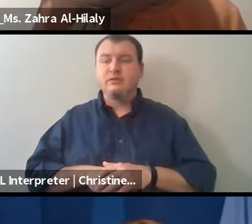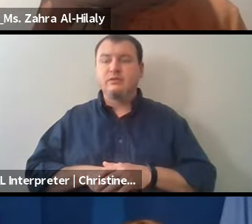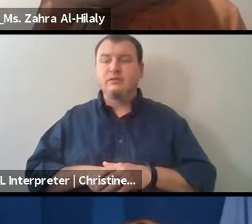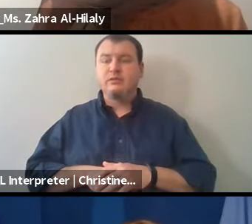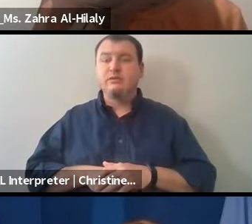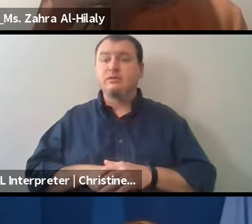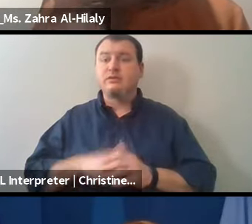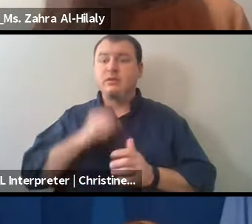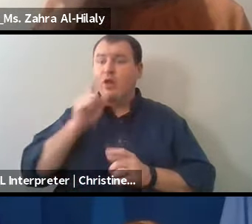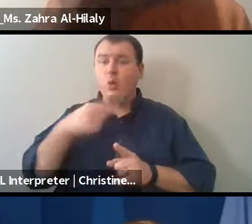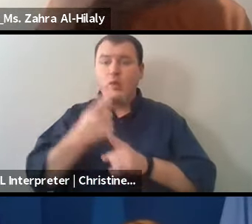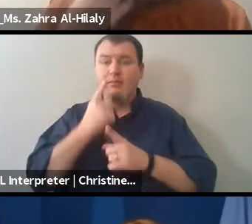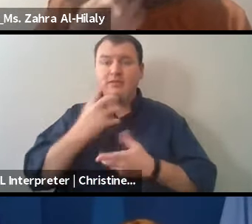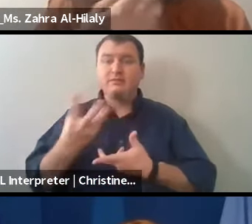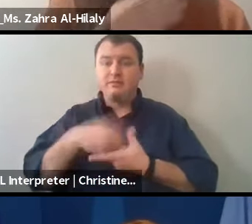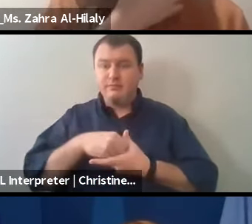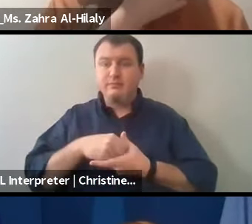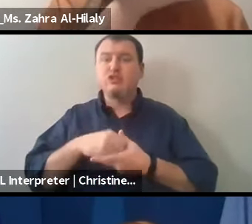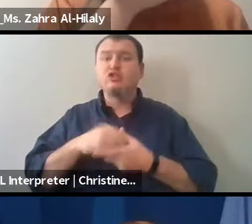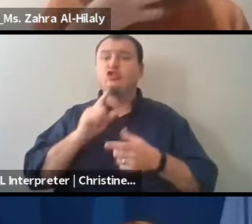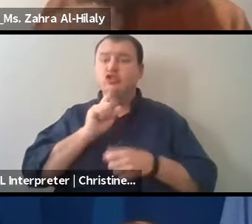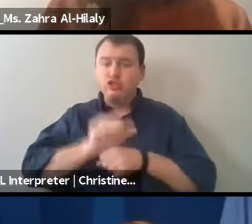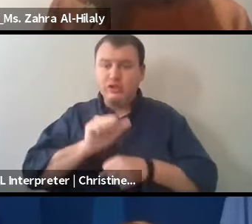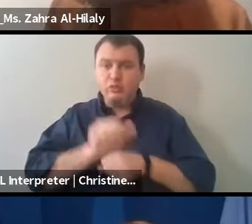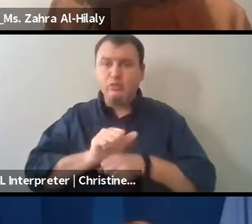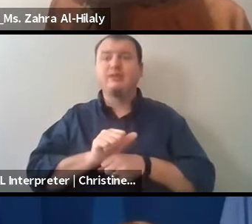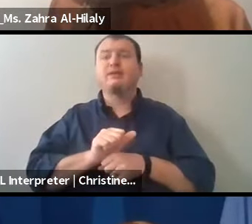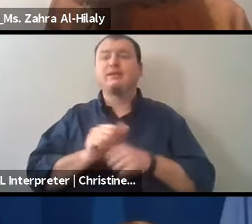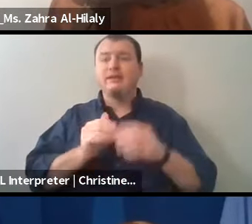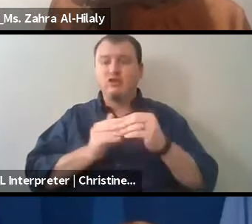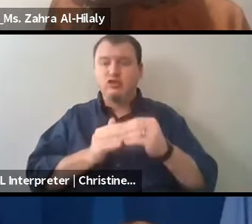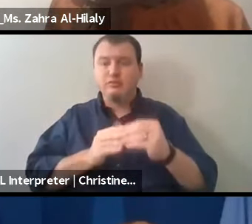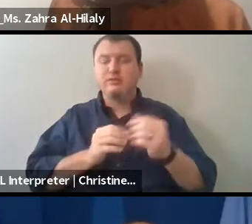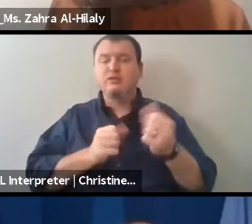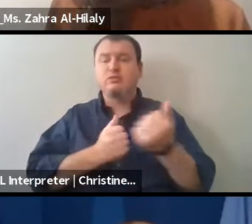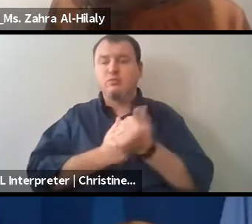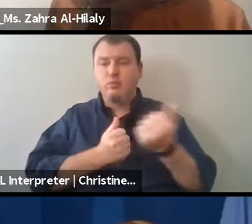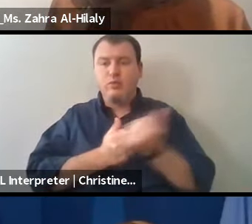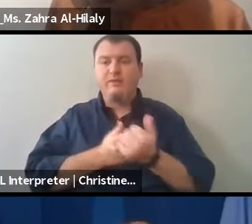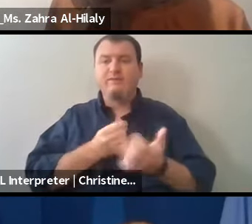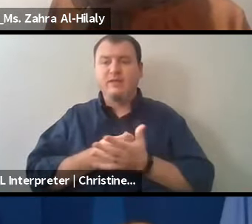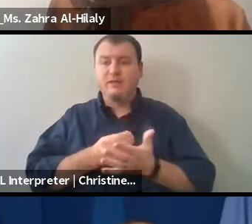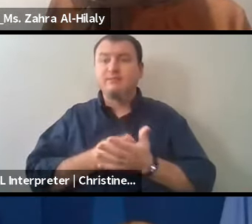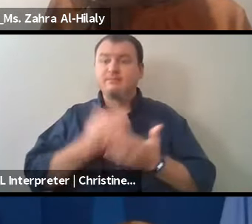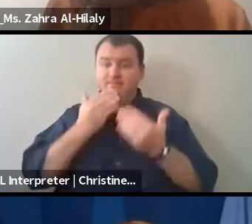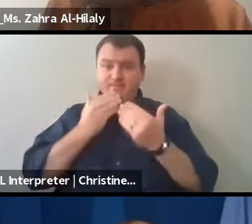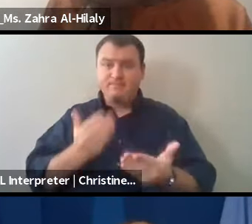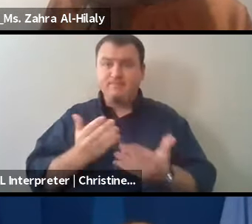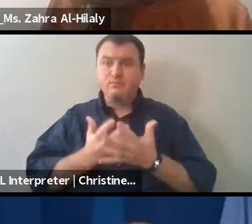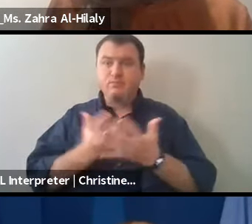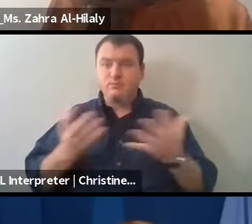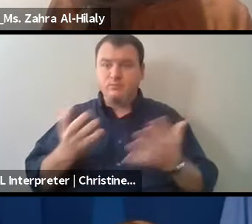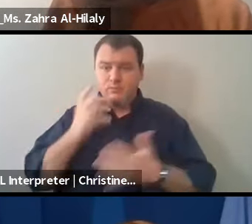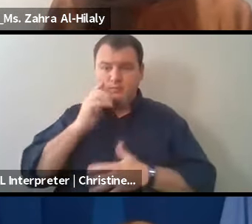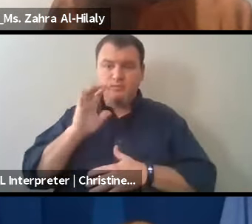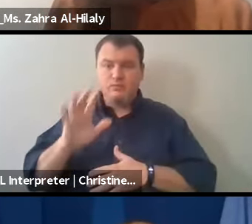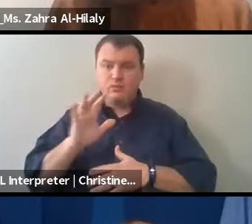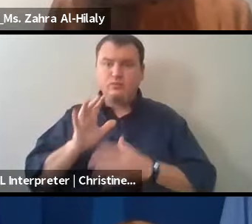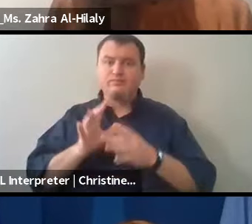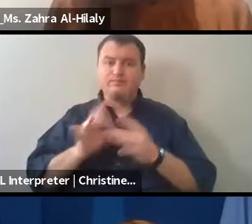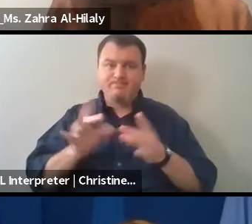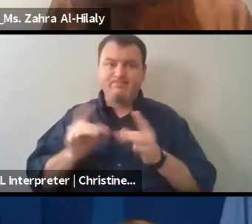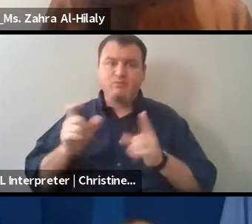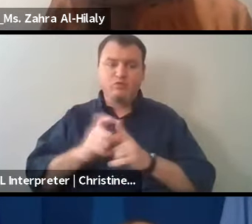participation, but really genuine leadership and support and funding. So thank you very much for your eloquent